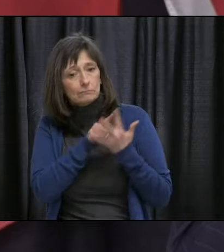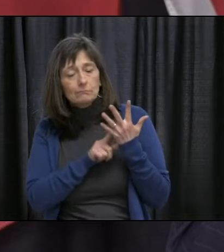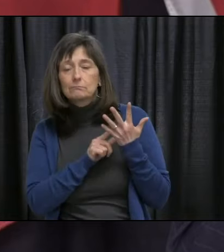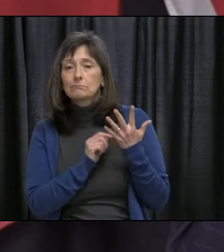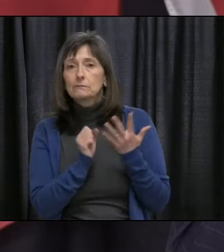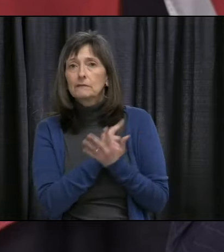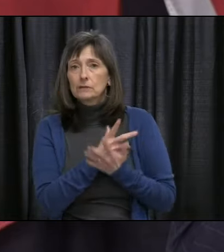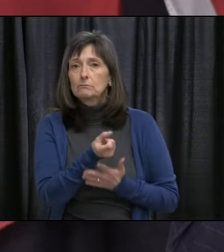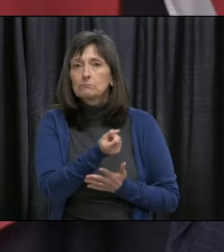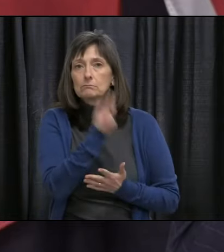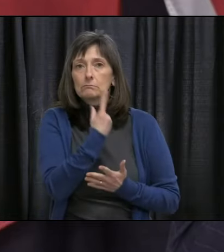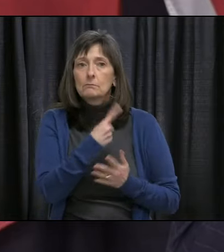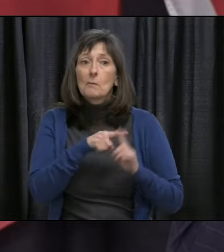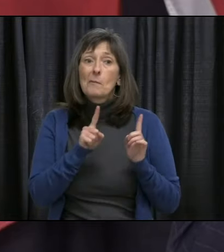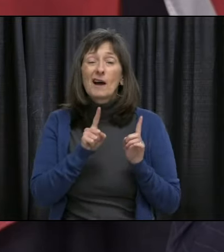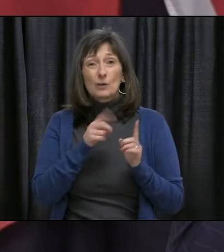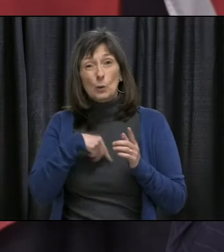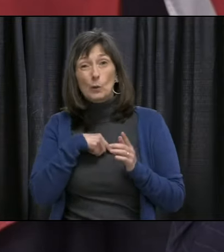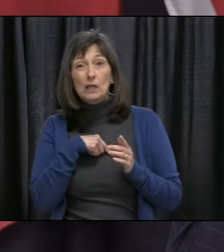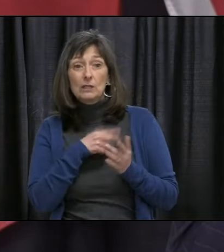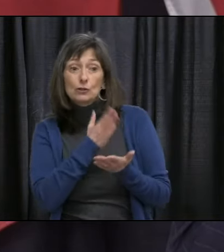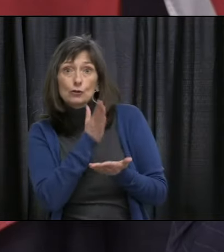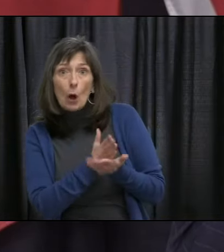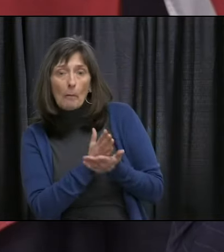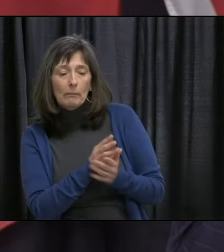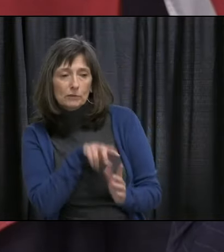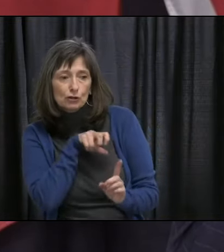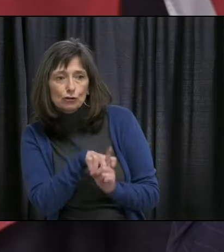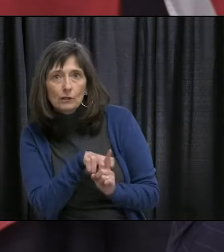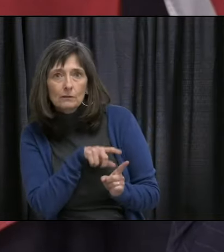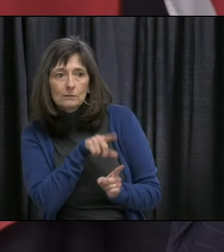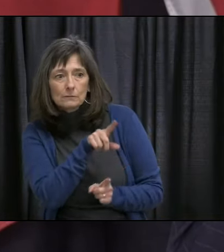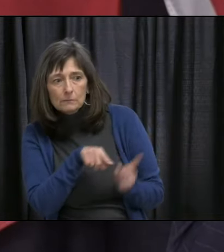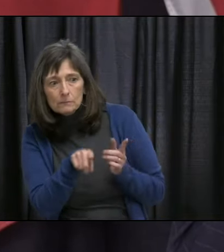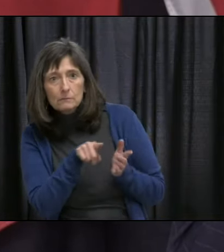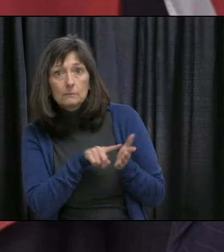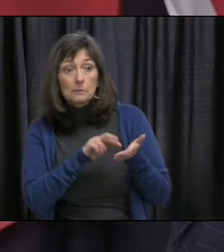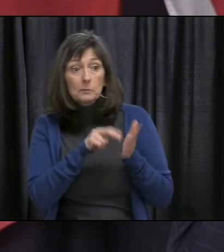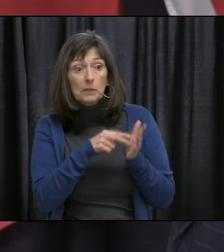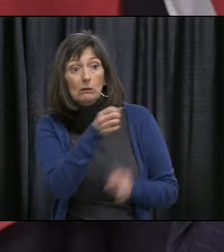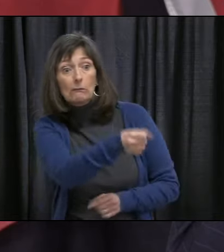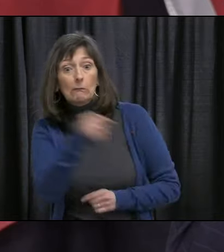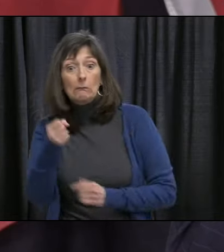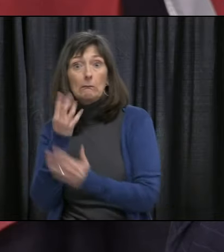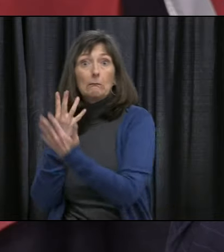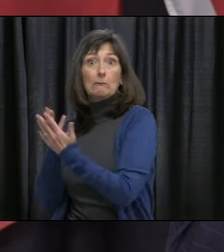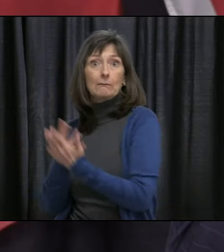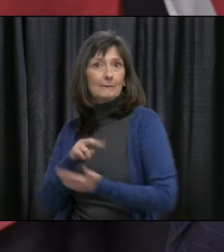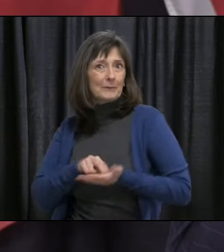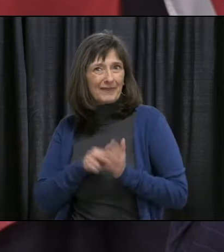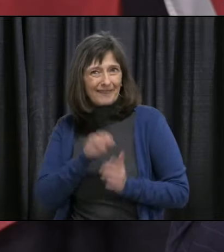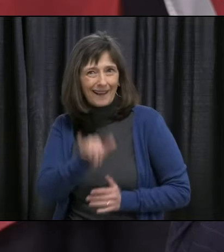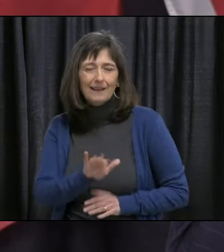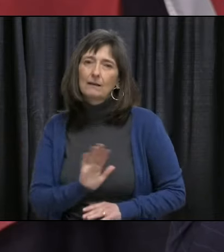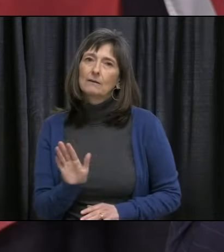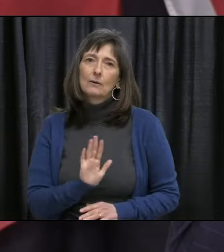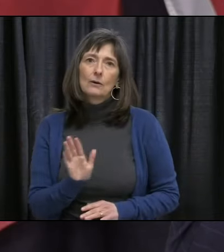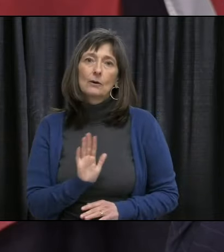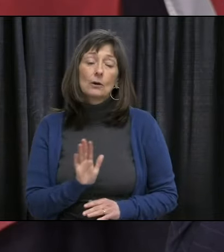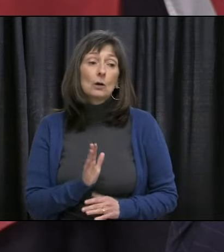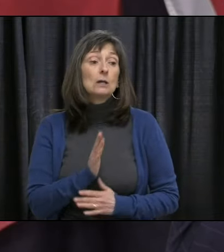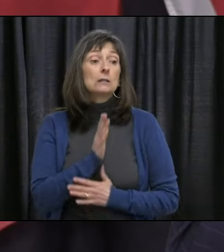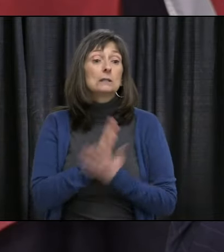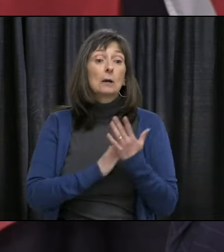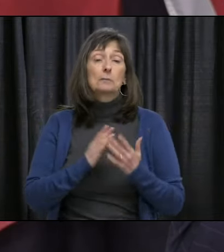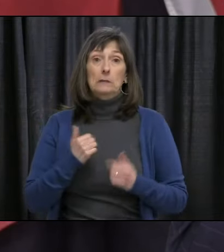detain someone, this is not about, you know, jail, or this is not about putting someone into a correctional center. As a matter of fact, some of the worst cases that we've seen